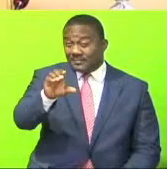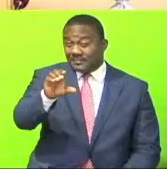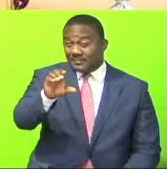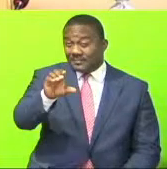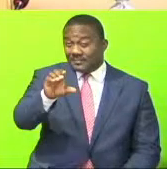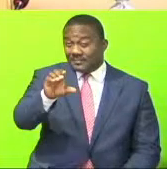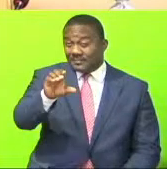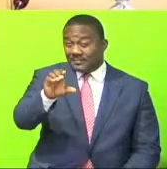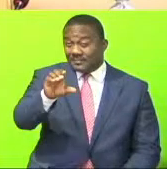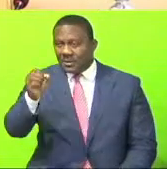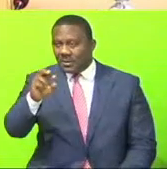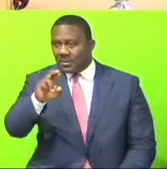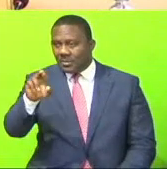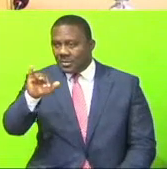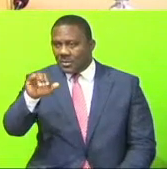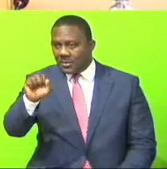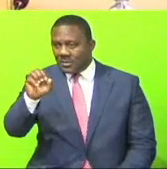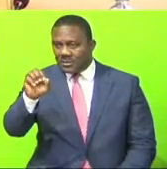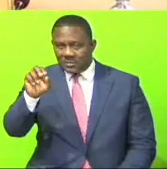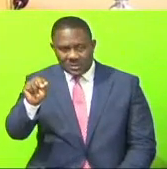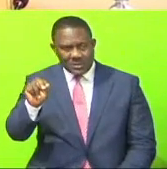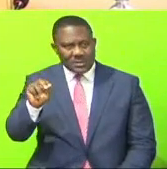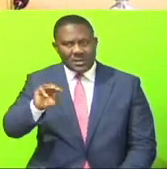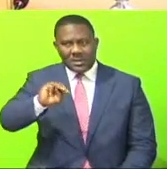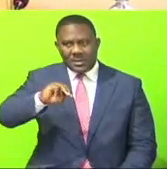Member for Agona West,